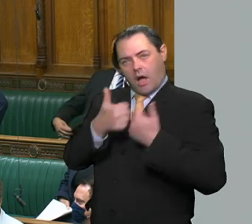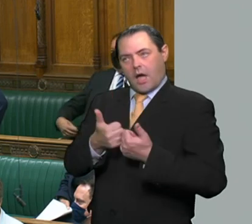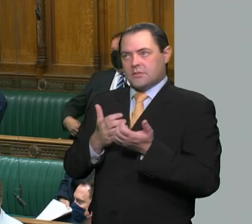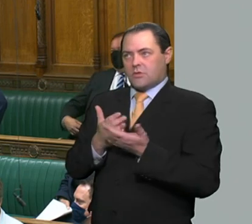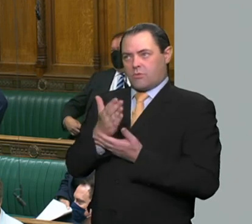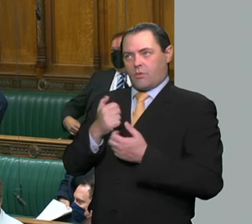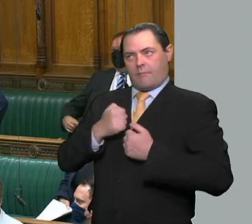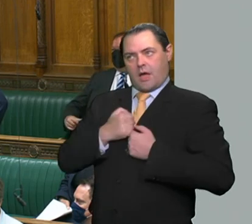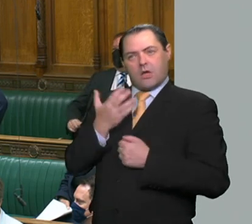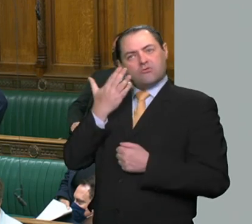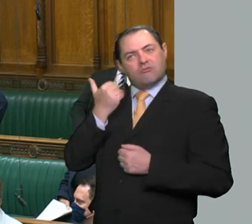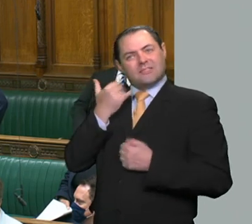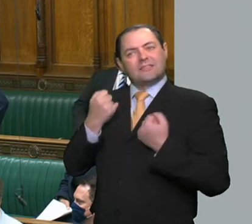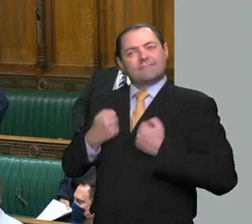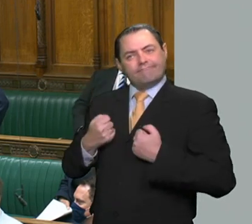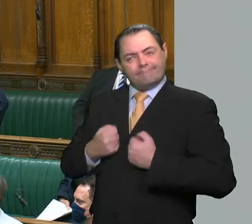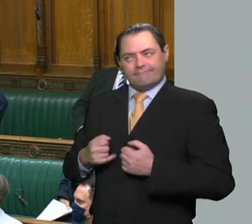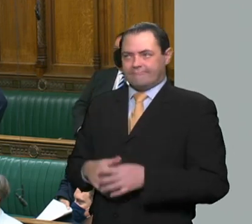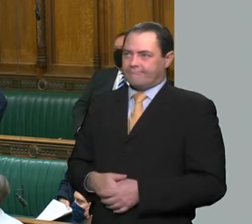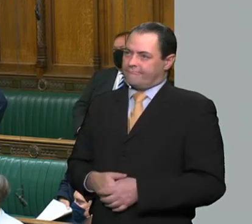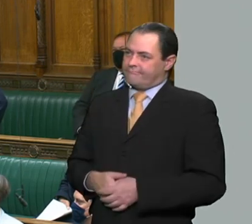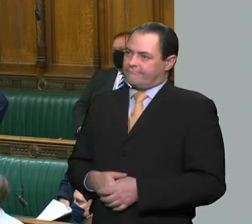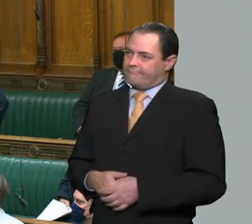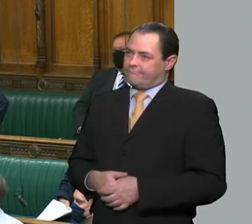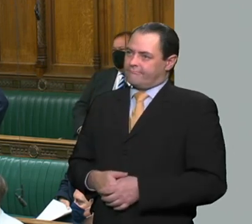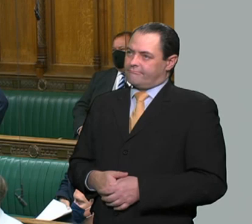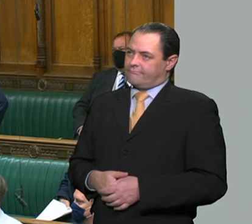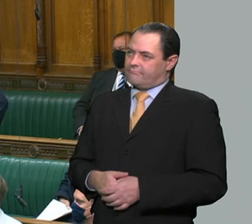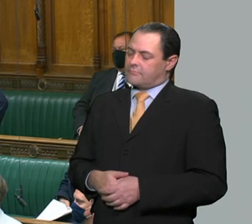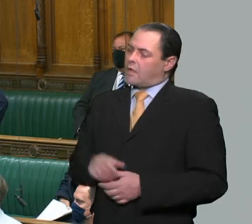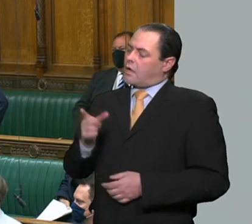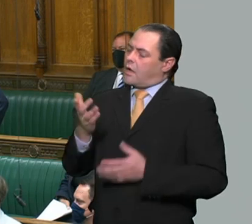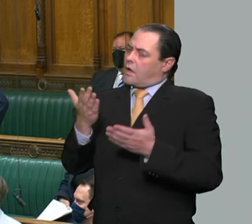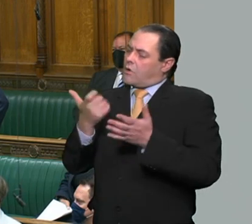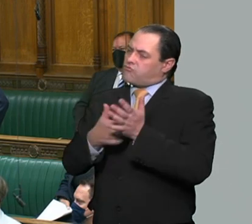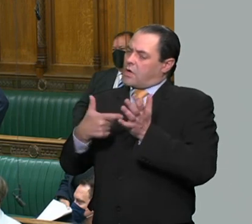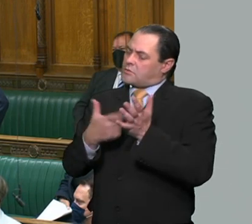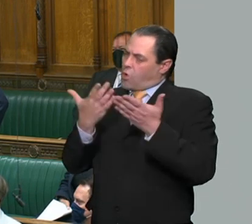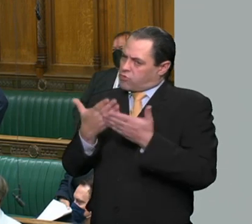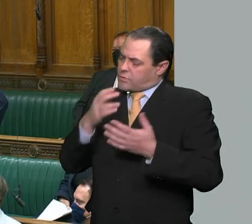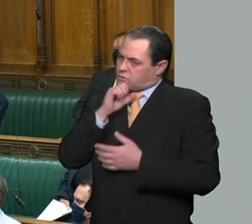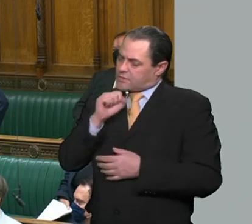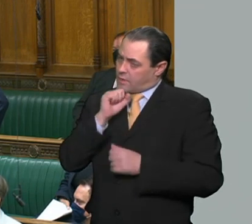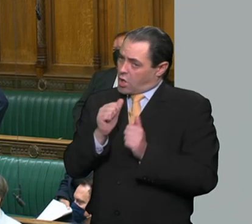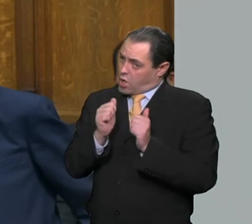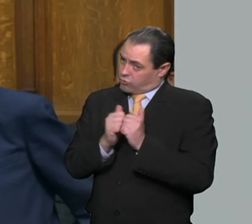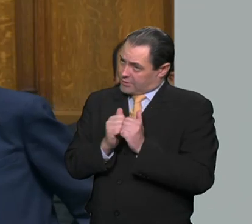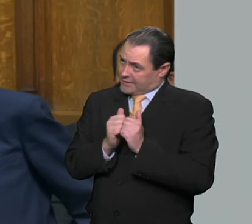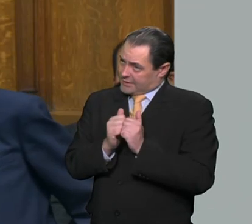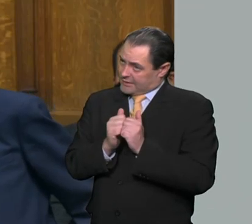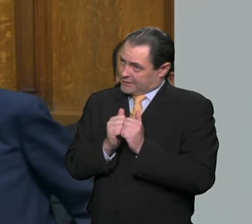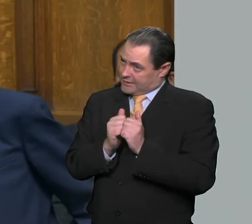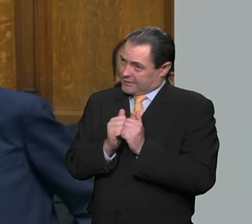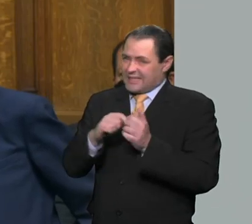during my recent illness. Does the right honourable gentleman agree that